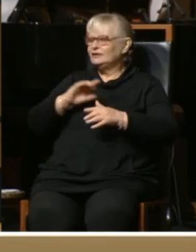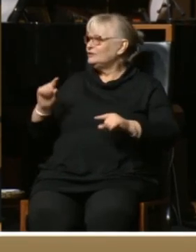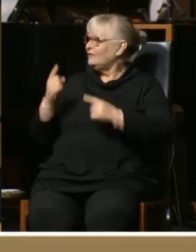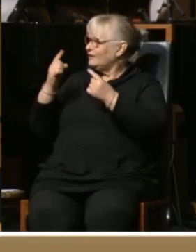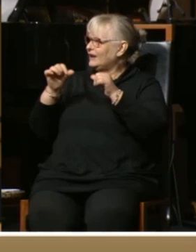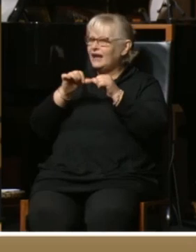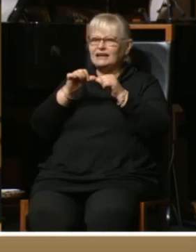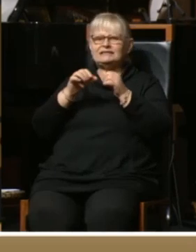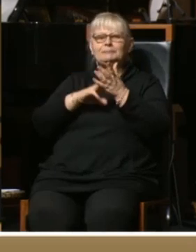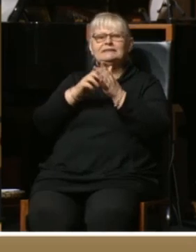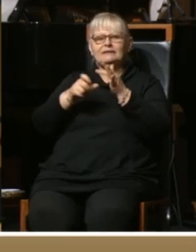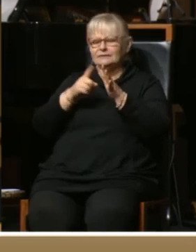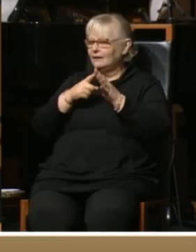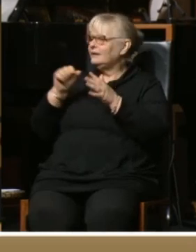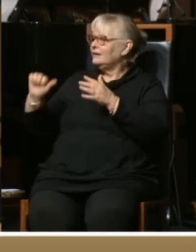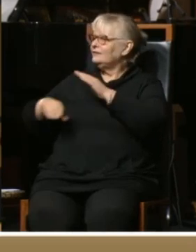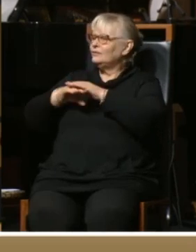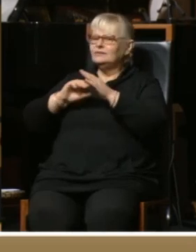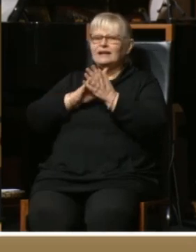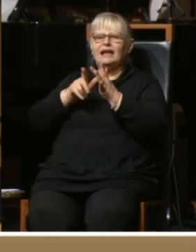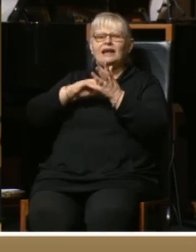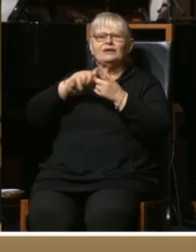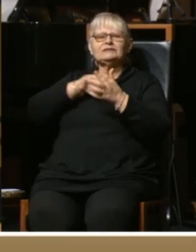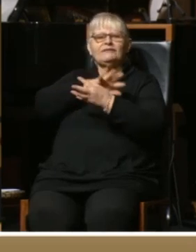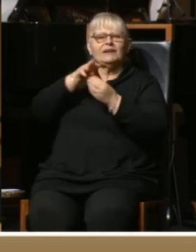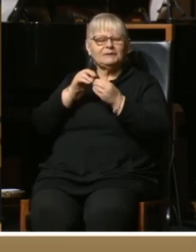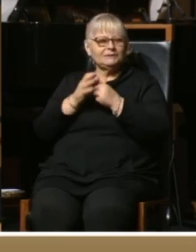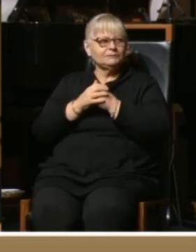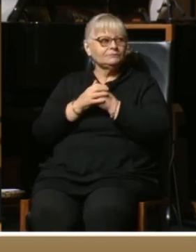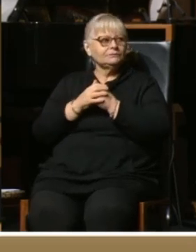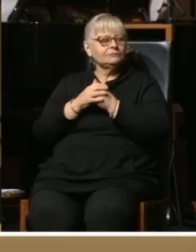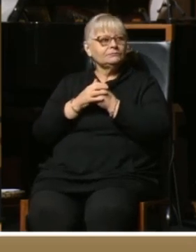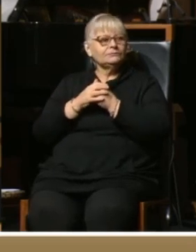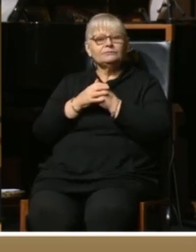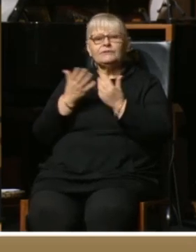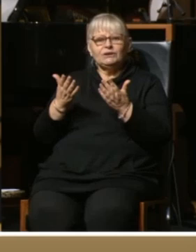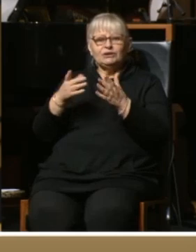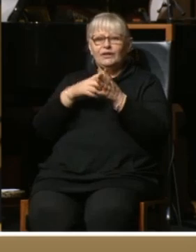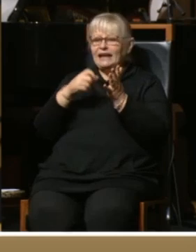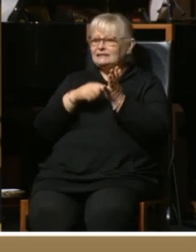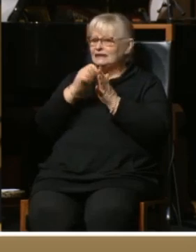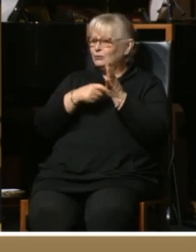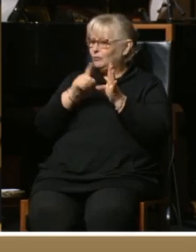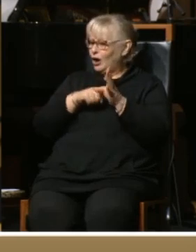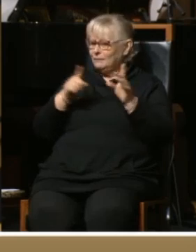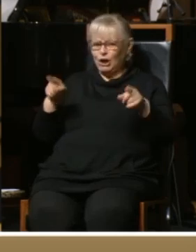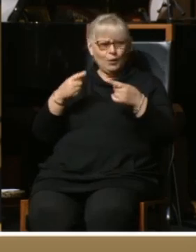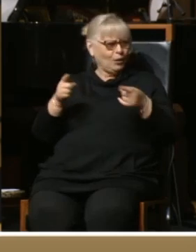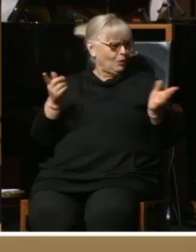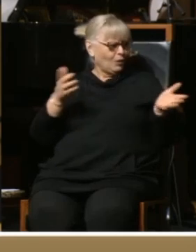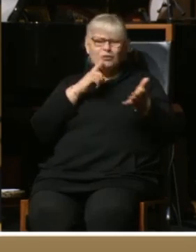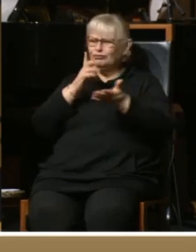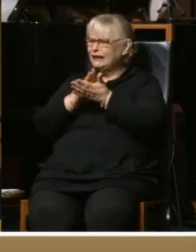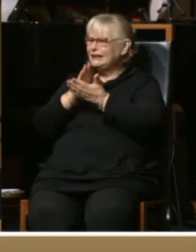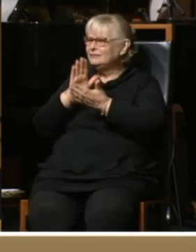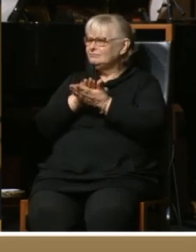Auntie Matilda, and the House family for your leadership. To the ACT Primary Concert Choir, beautiful. Let's give the kids a